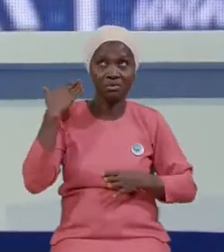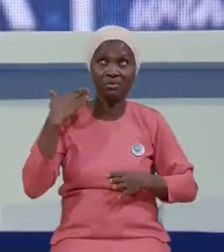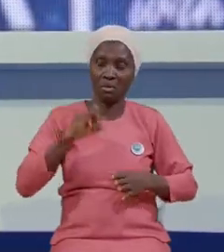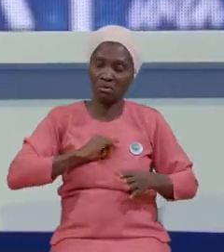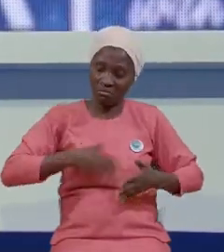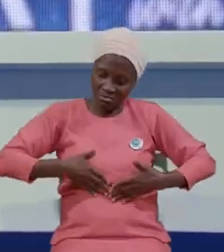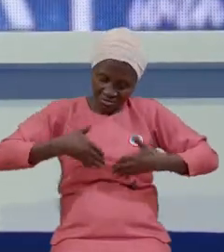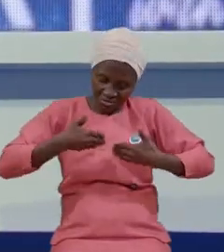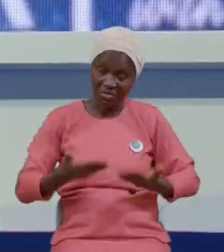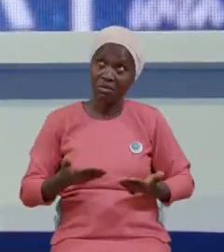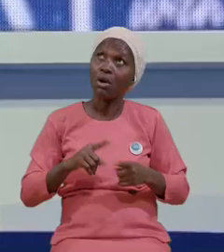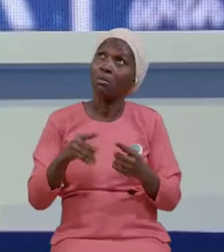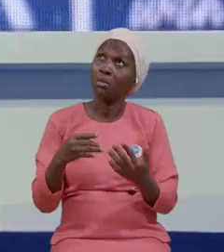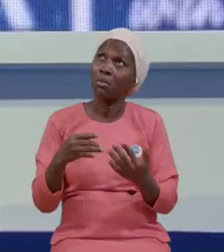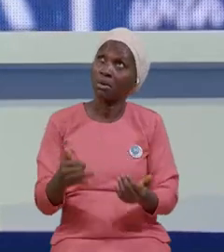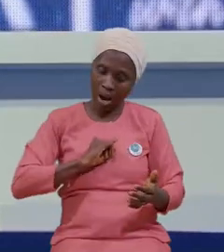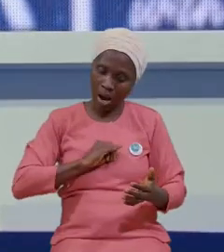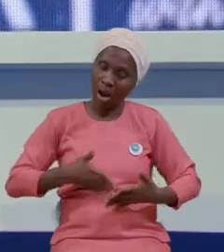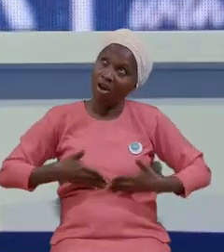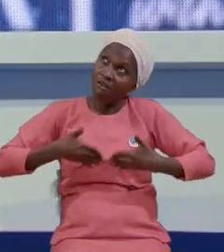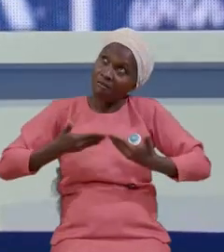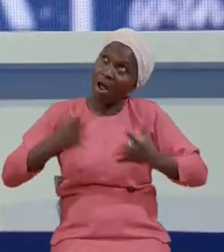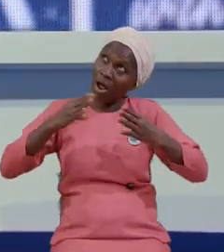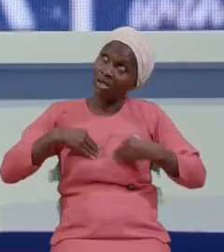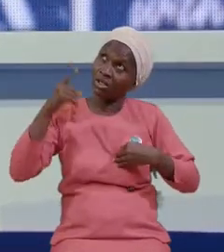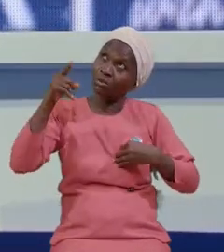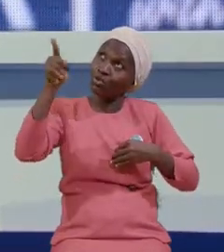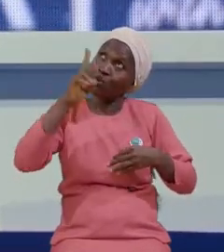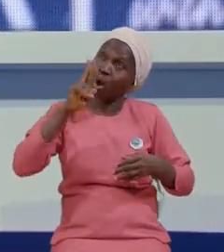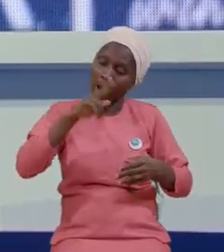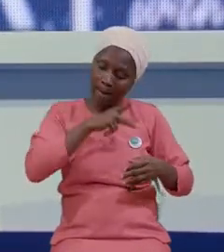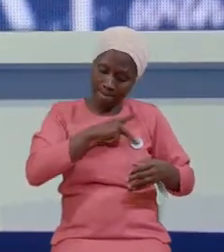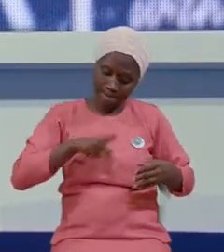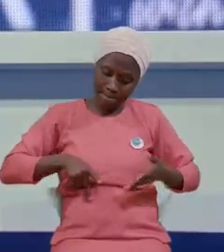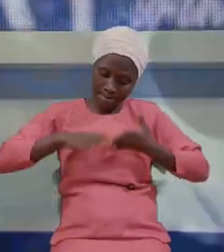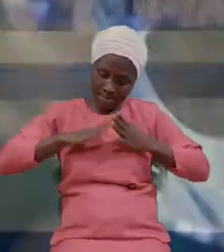but now I confess You are the peace of my life.